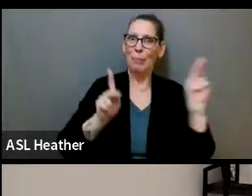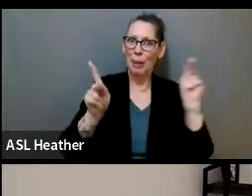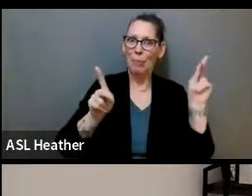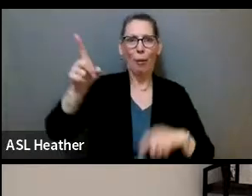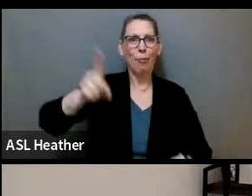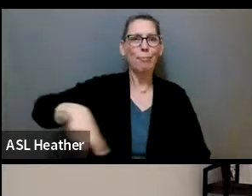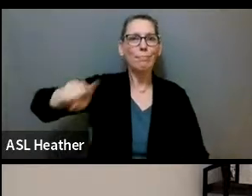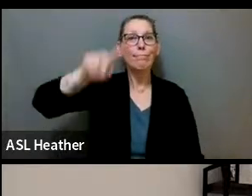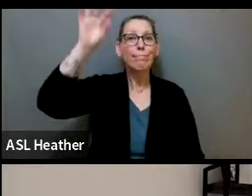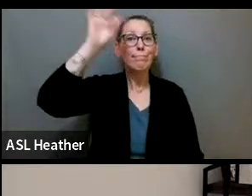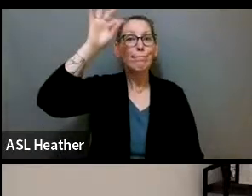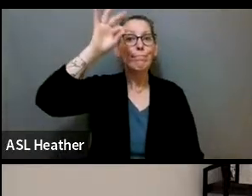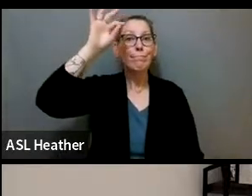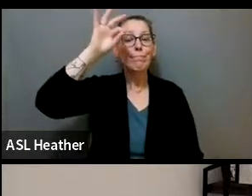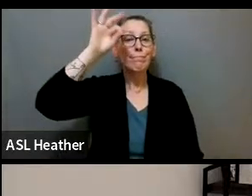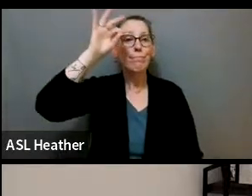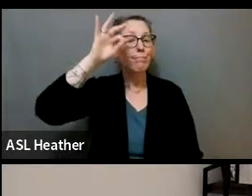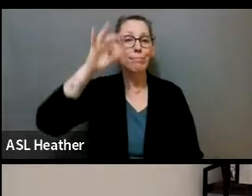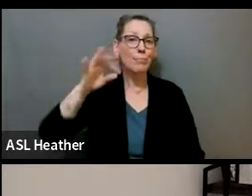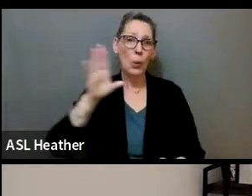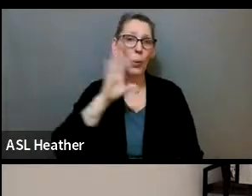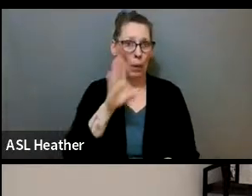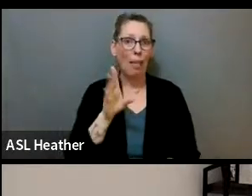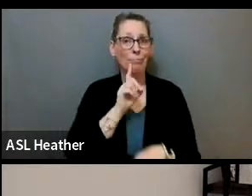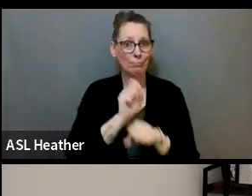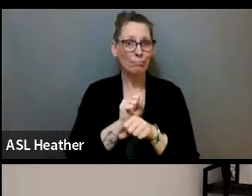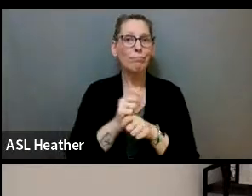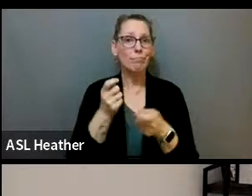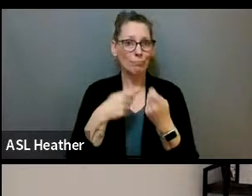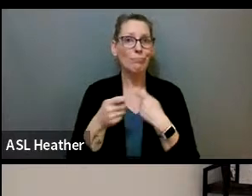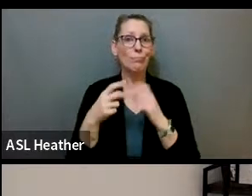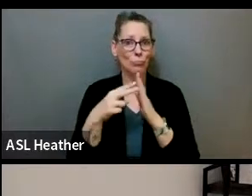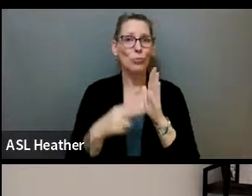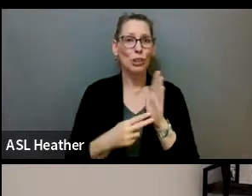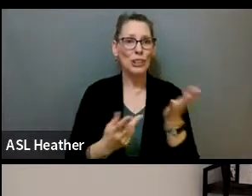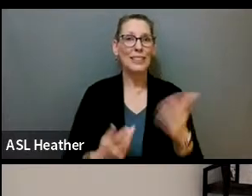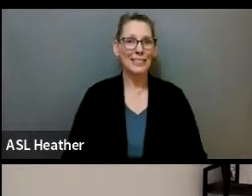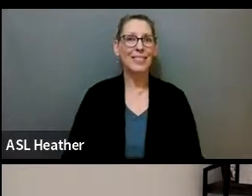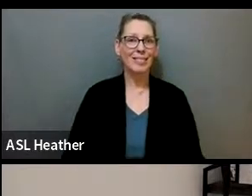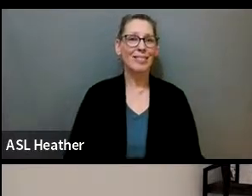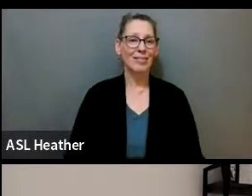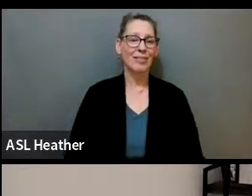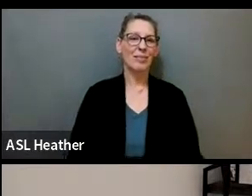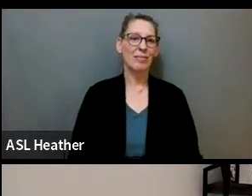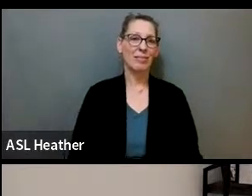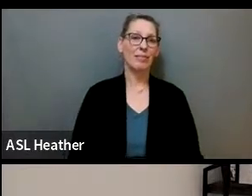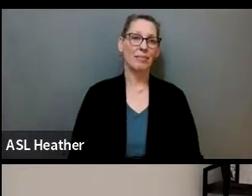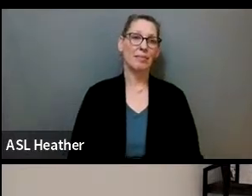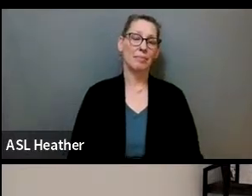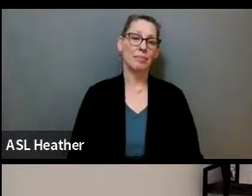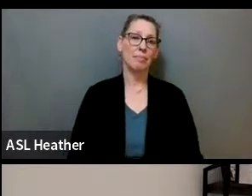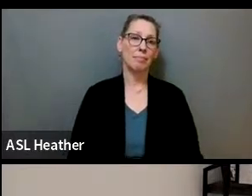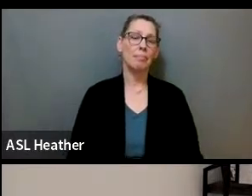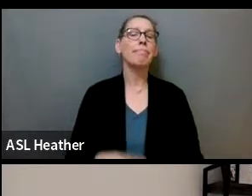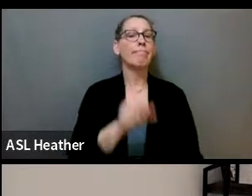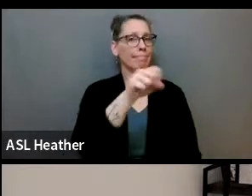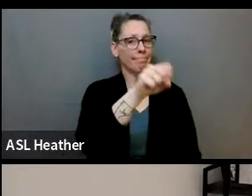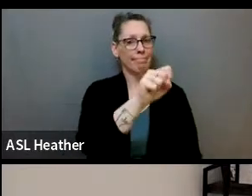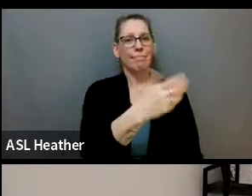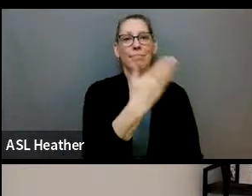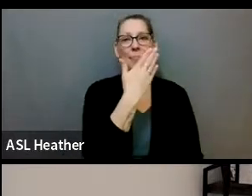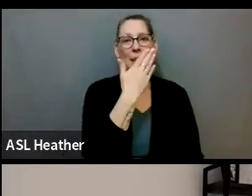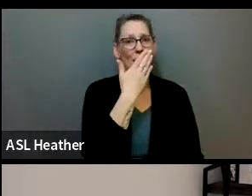this stage that their bridge is not getting replaced. Yeah, that's a really